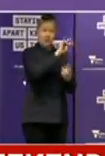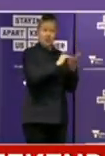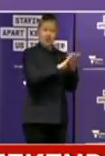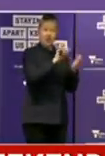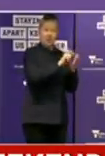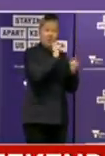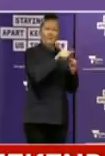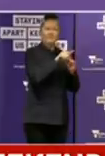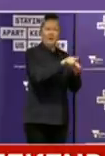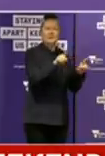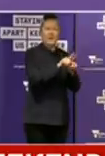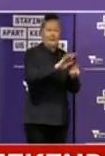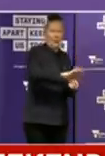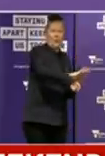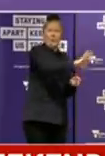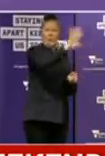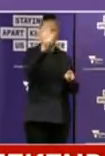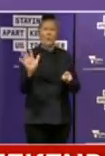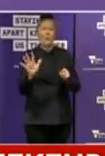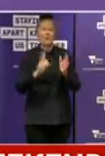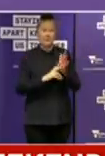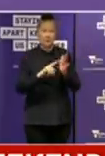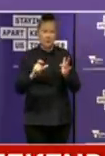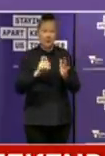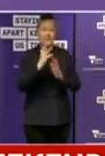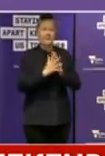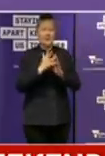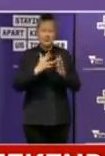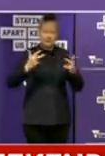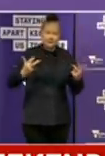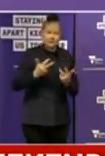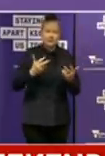Victoria, with hospitality venues moving to up to 40 people inside.